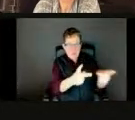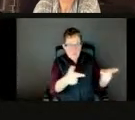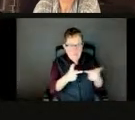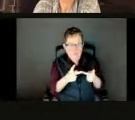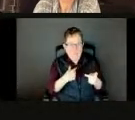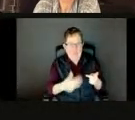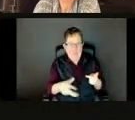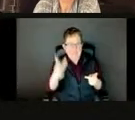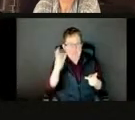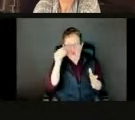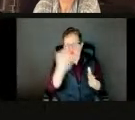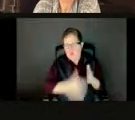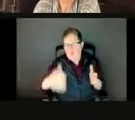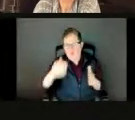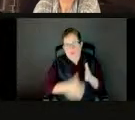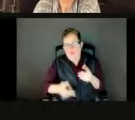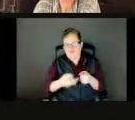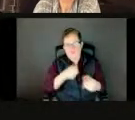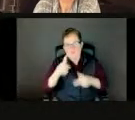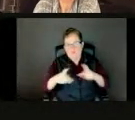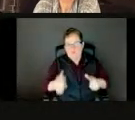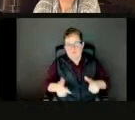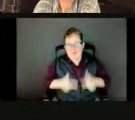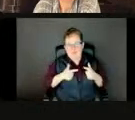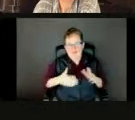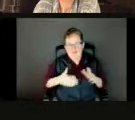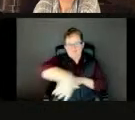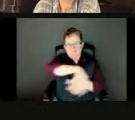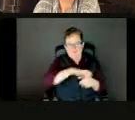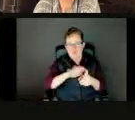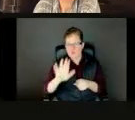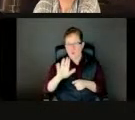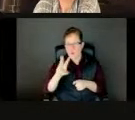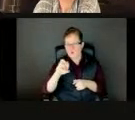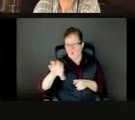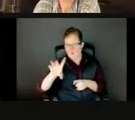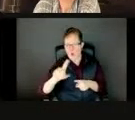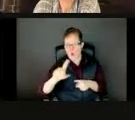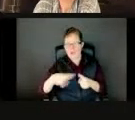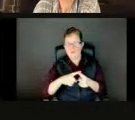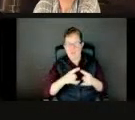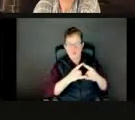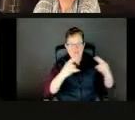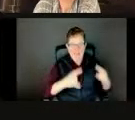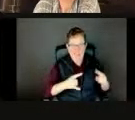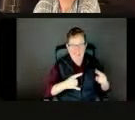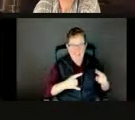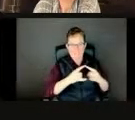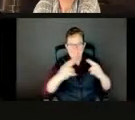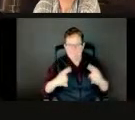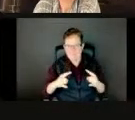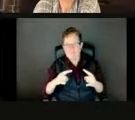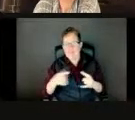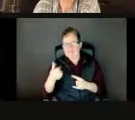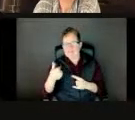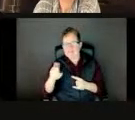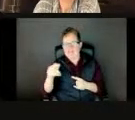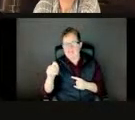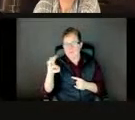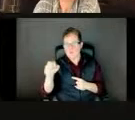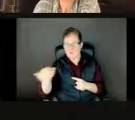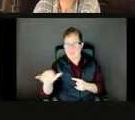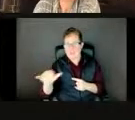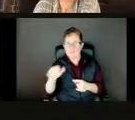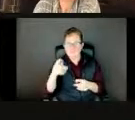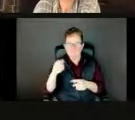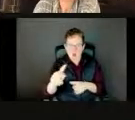hearing regularly from the residents over in your ward about growing camping at Cascades Gateway yeah. Park and a number of challenges and